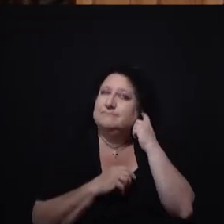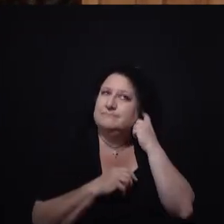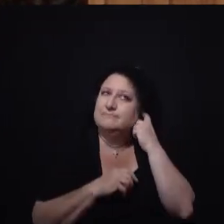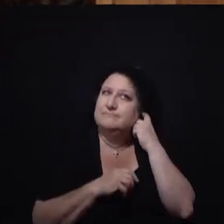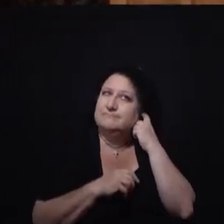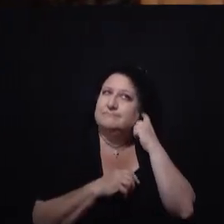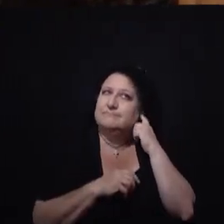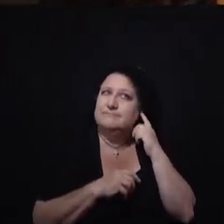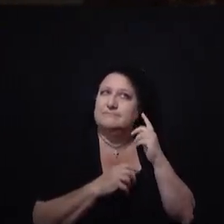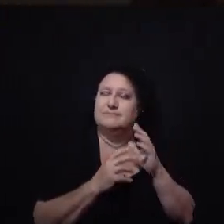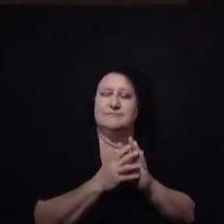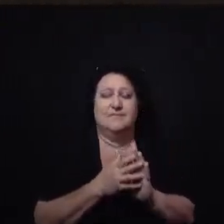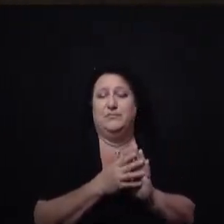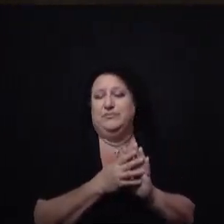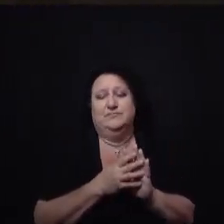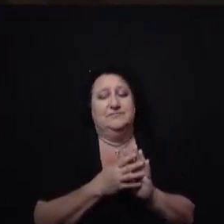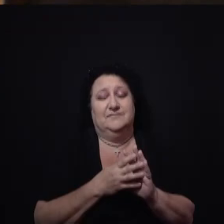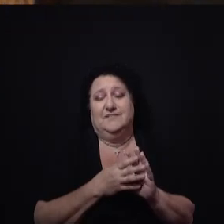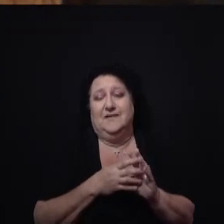Paul wouldn't have had a chance.